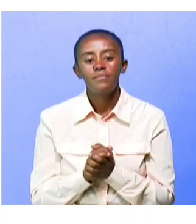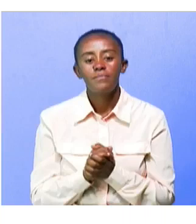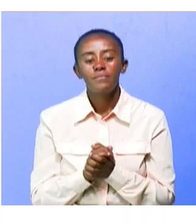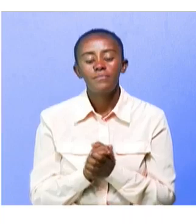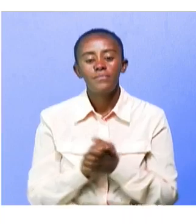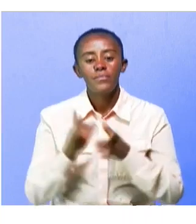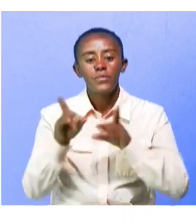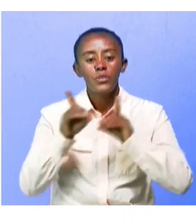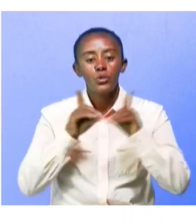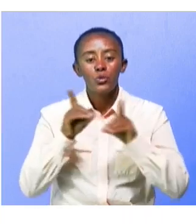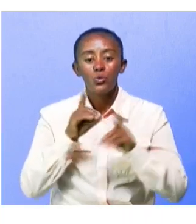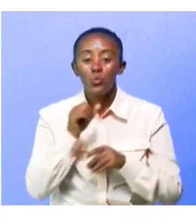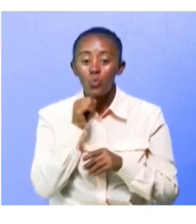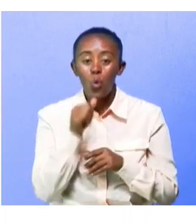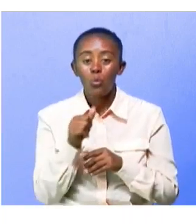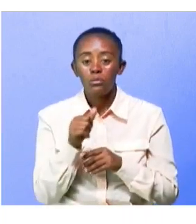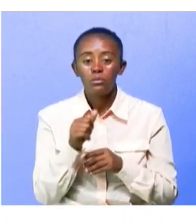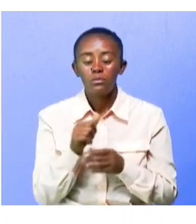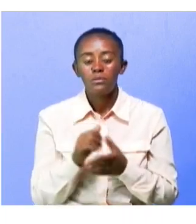Don't